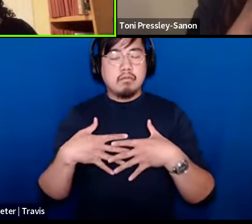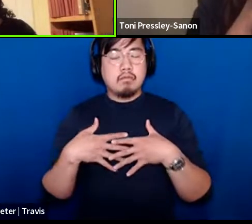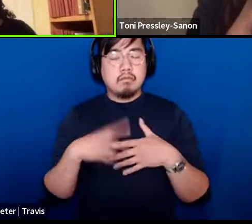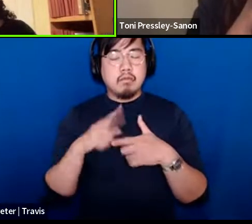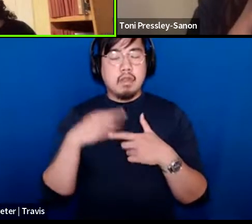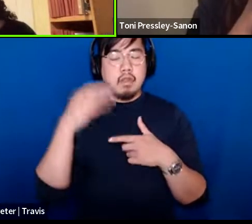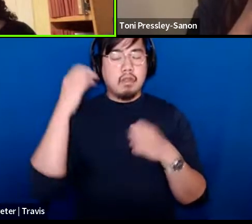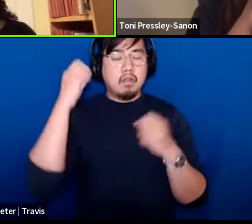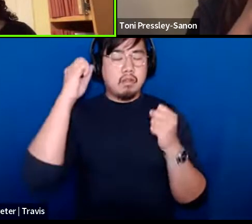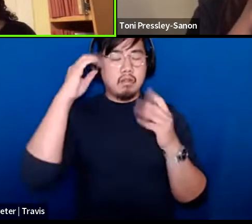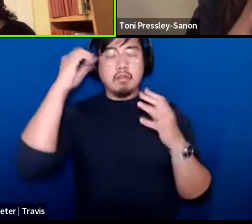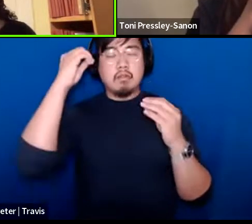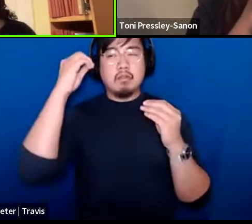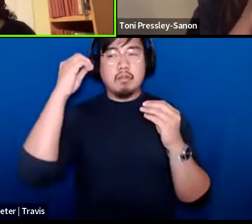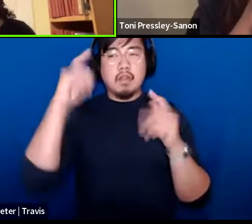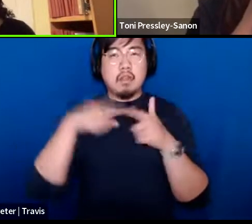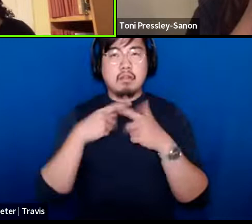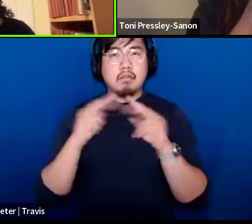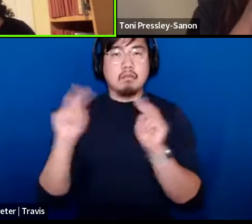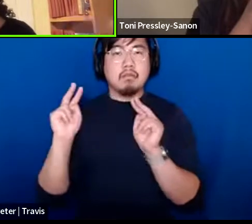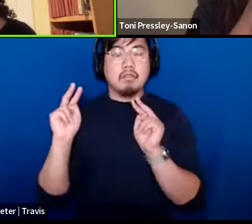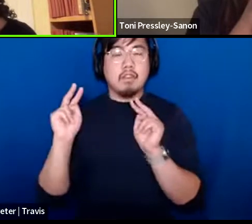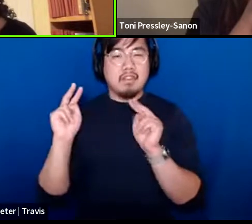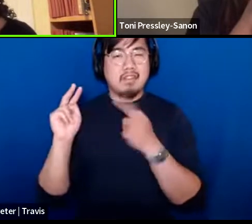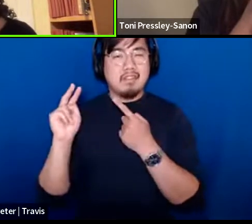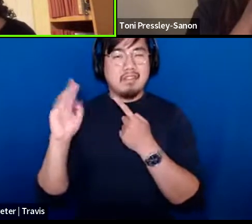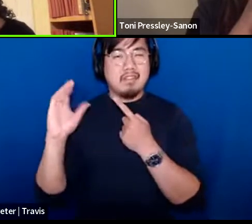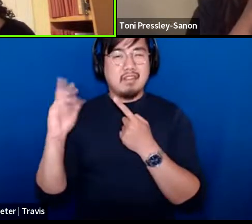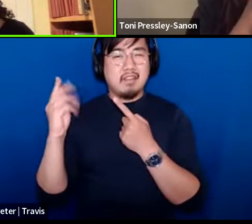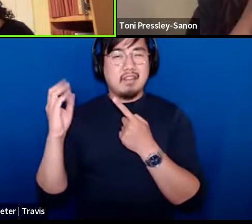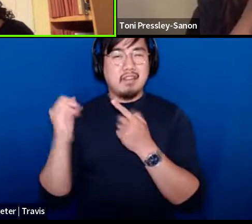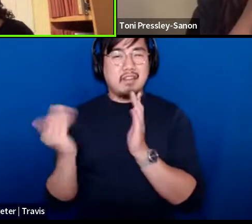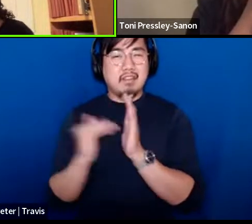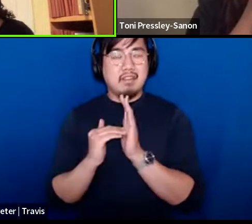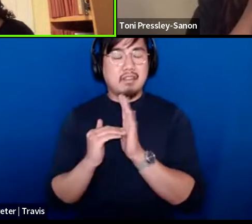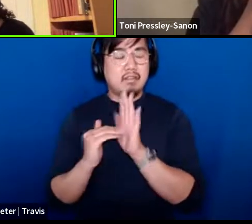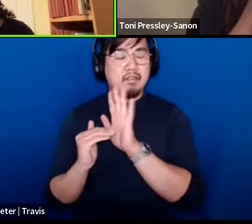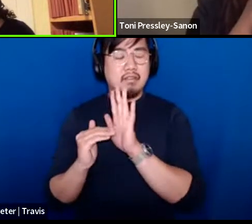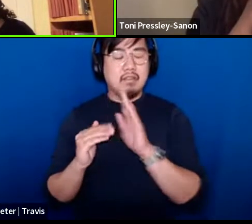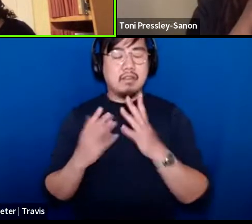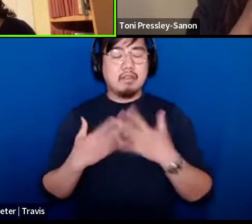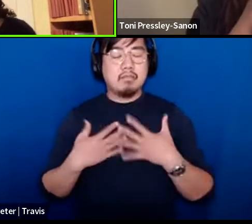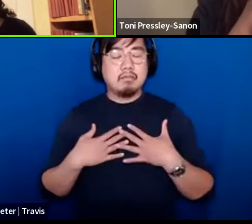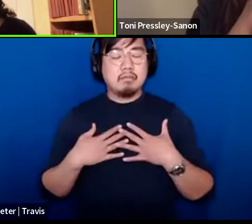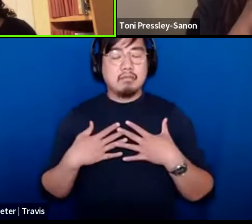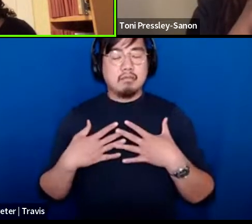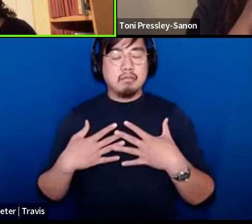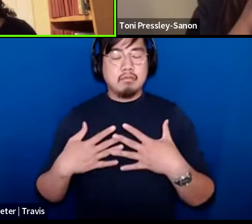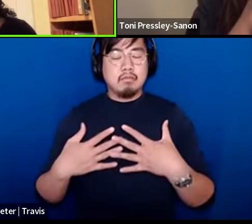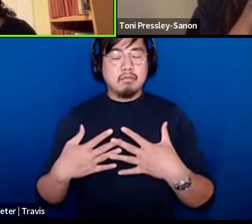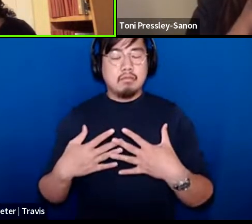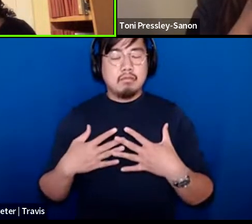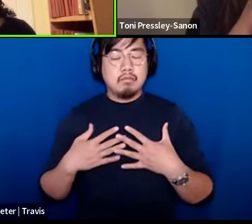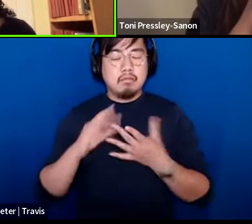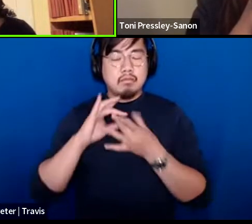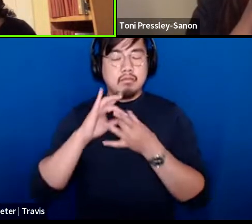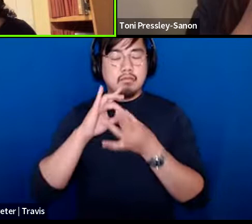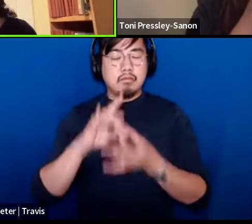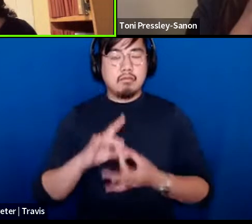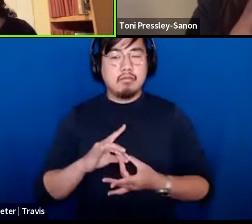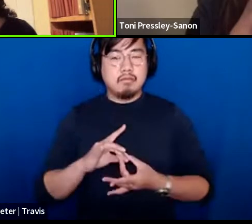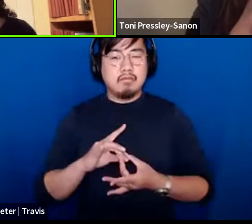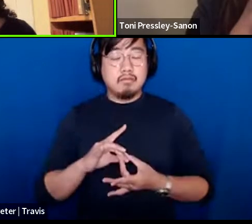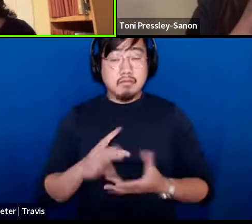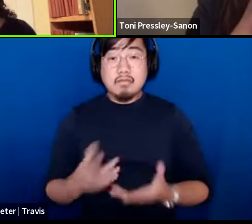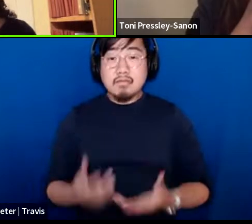is the chaos again. And then we attune to our breath. And what's so amazing in that particular